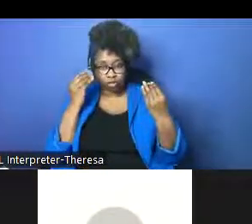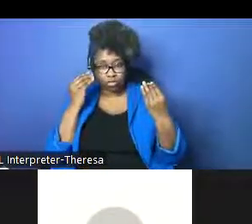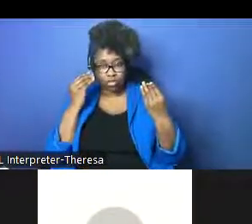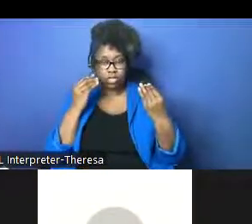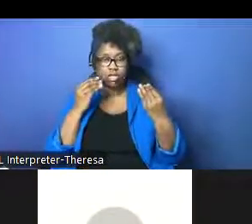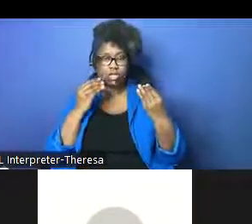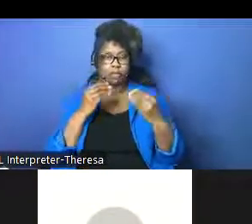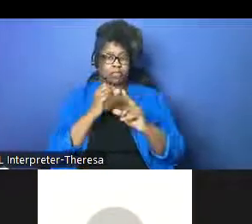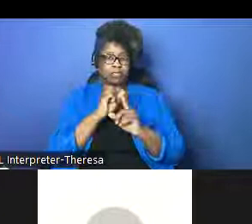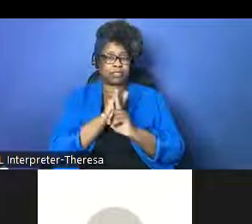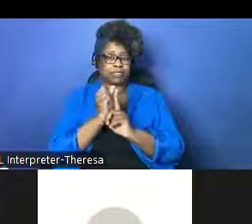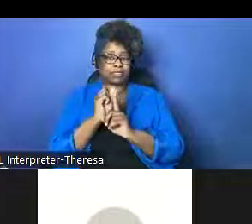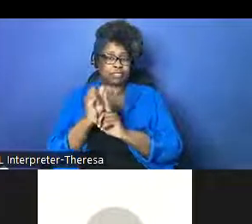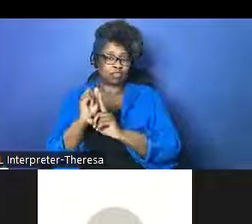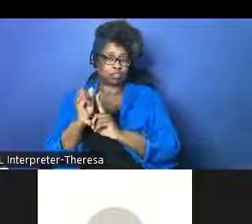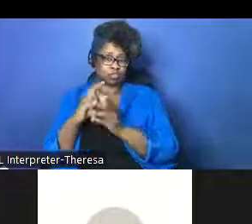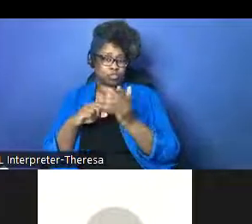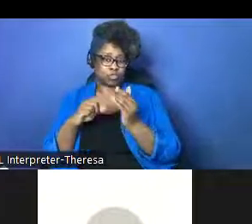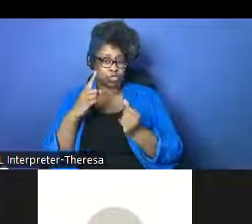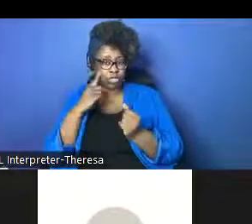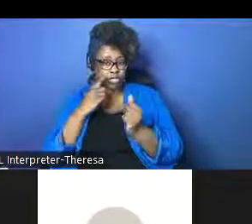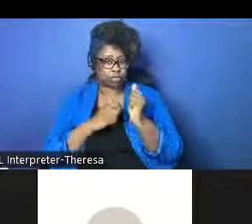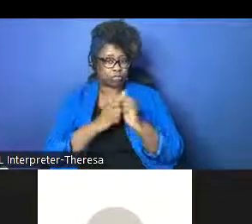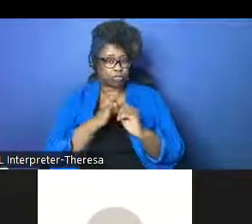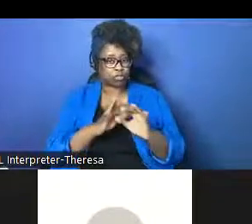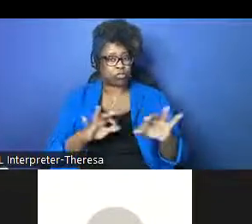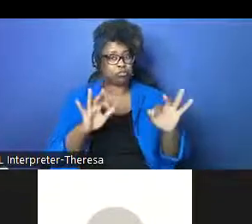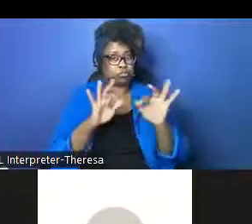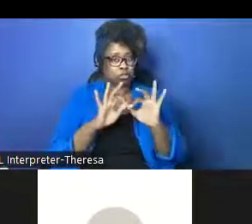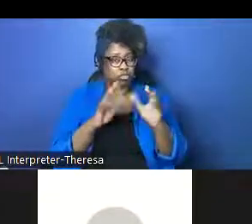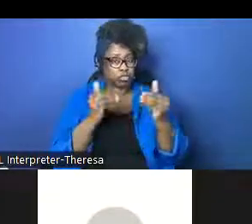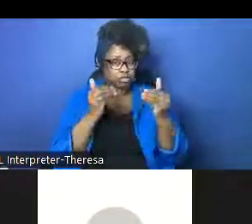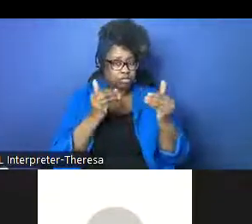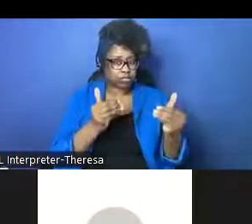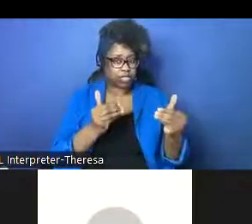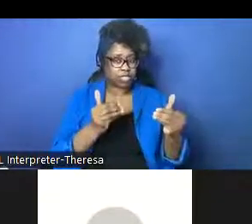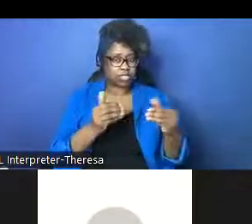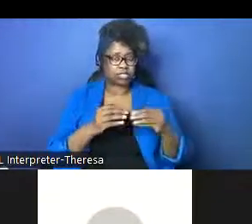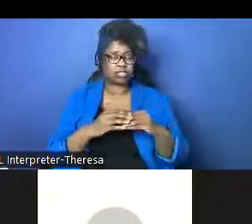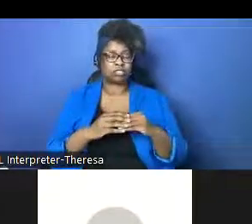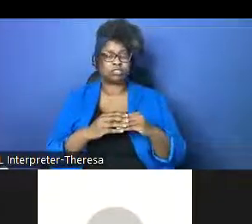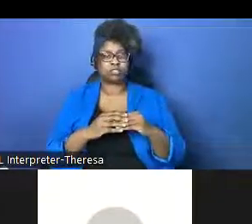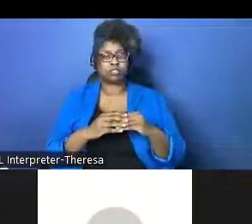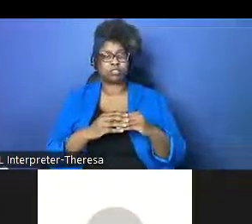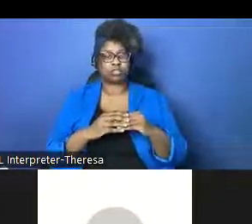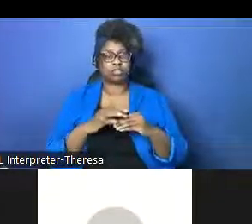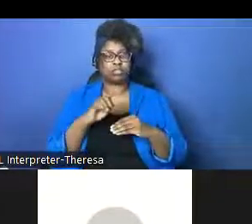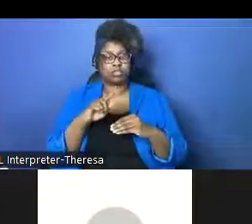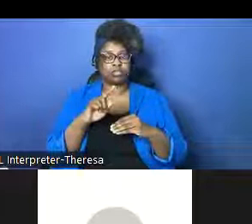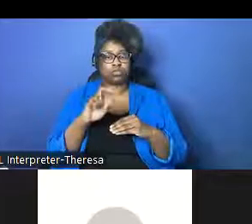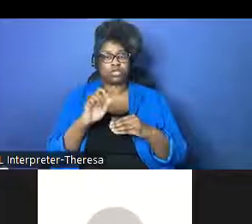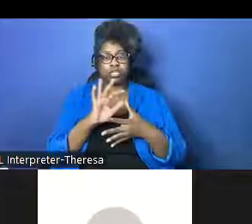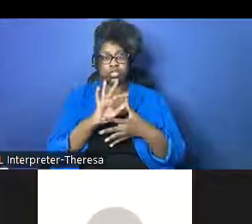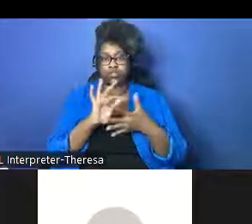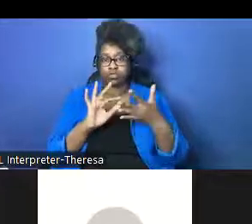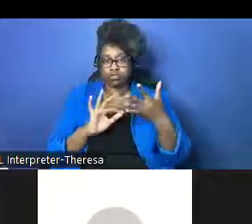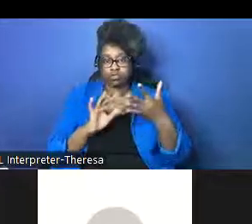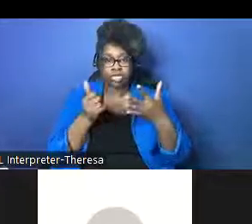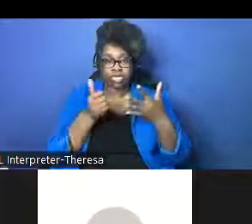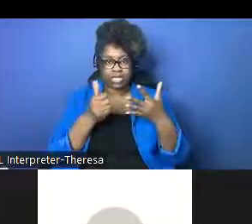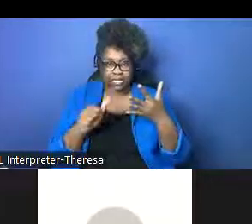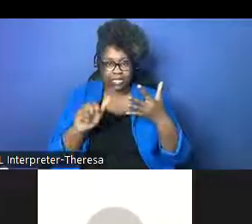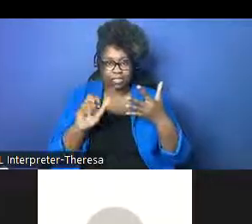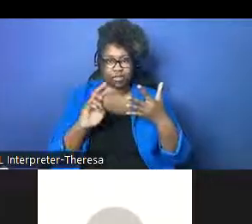general, what do you think is the most important to advance in this area? You can choose from any or all